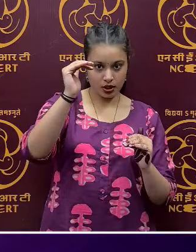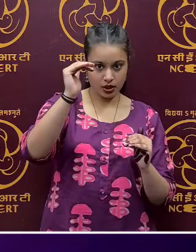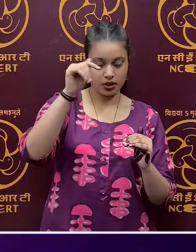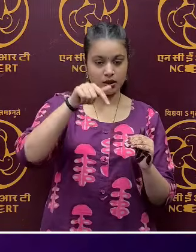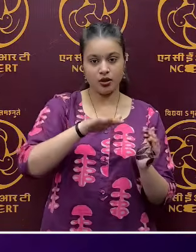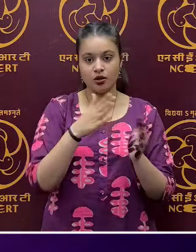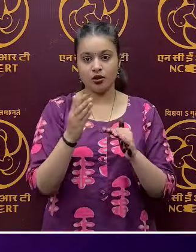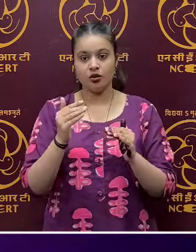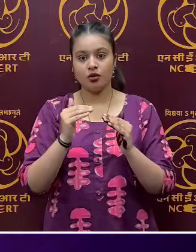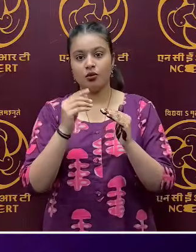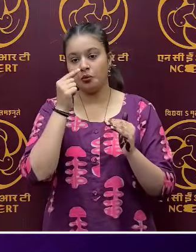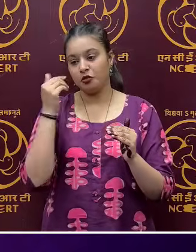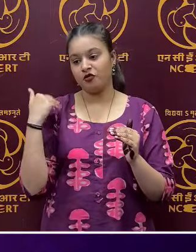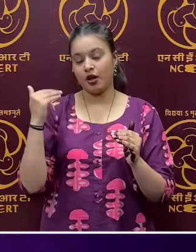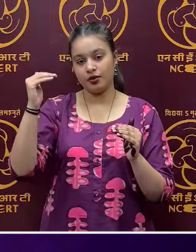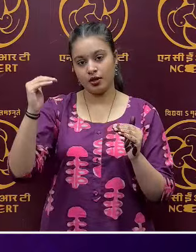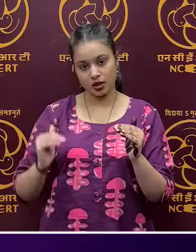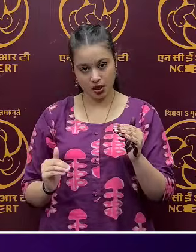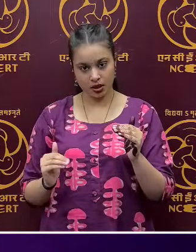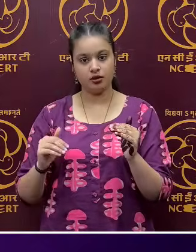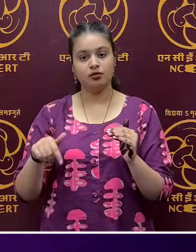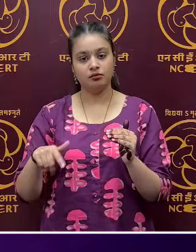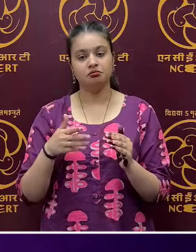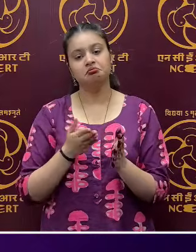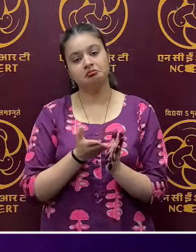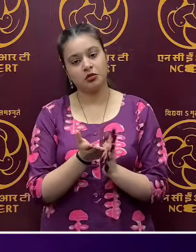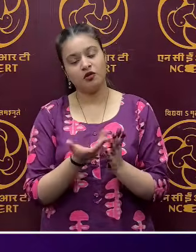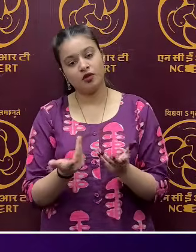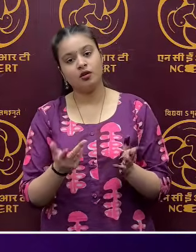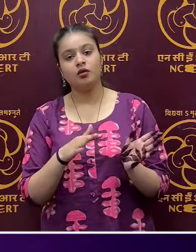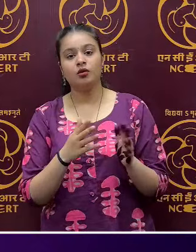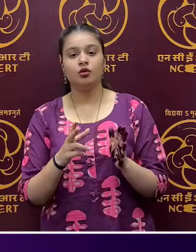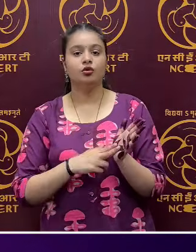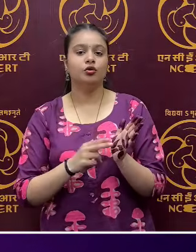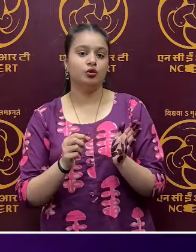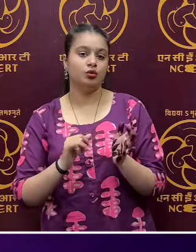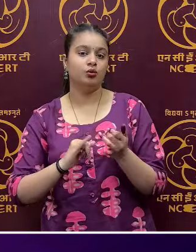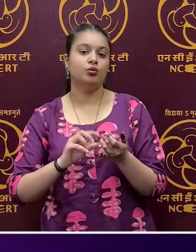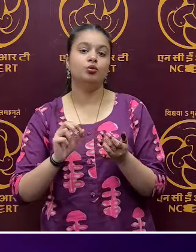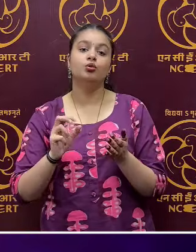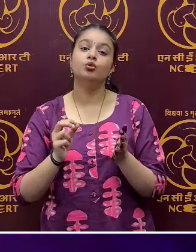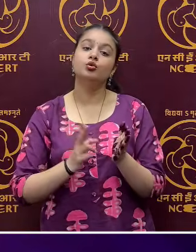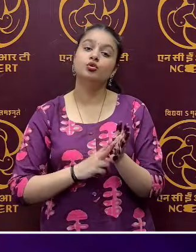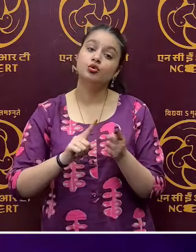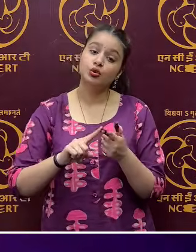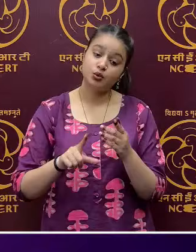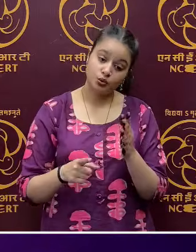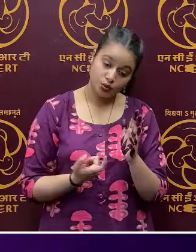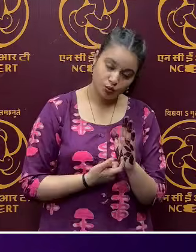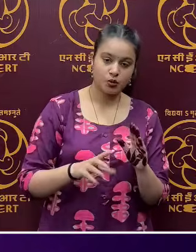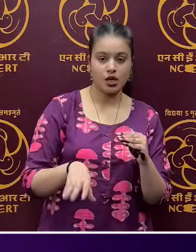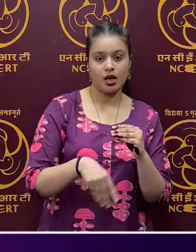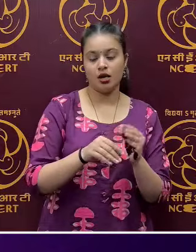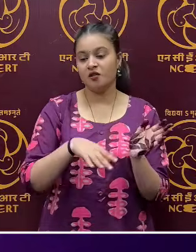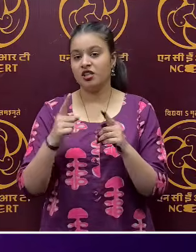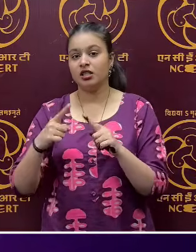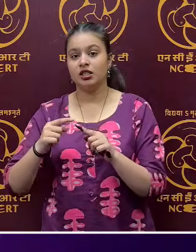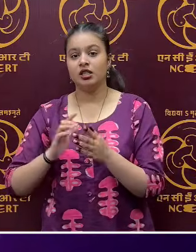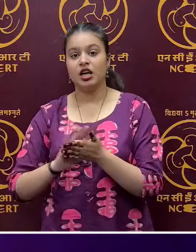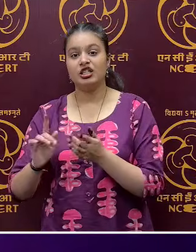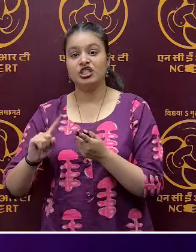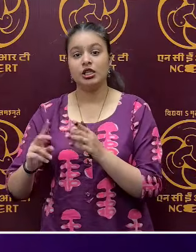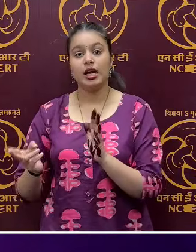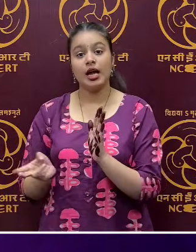younger than his father, and so on, and then no sooner and than comparison. Okay. Whereas then is an